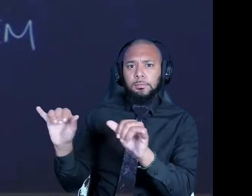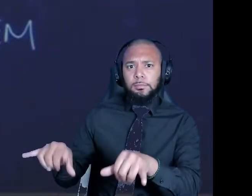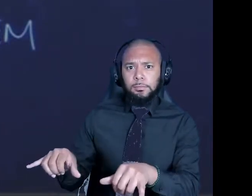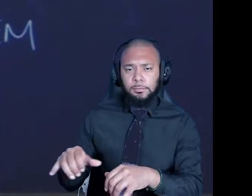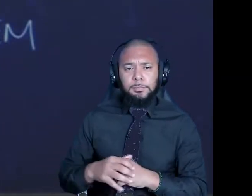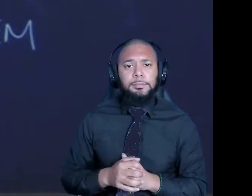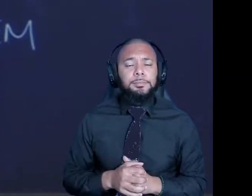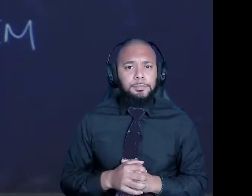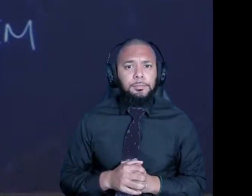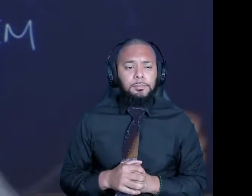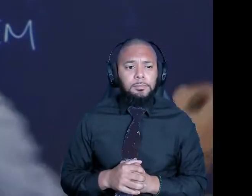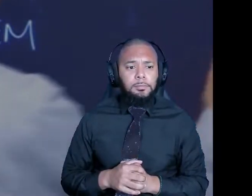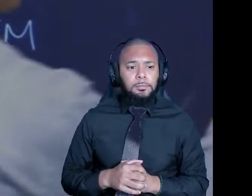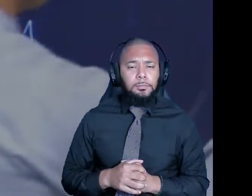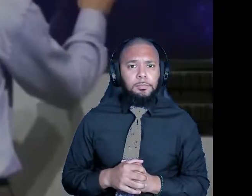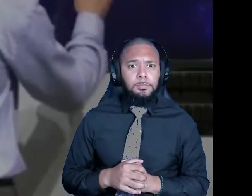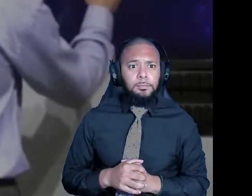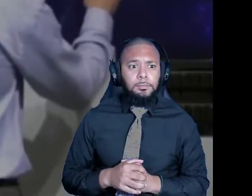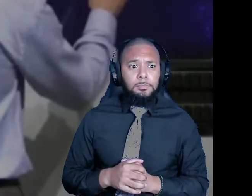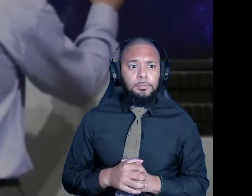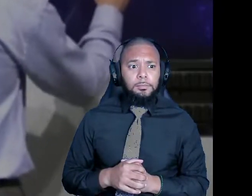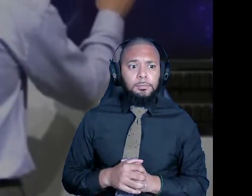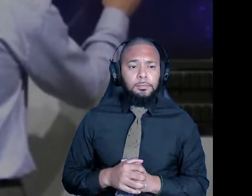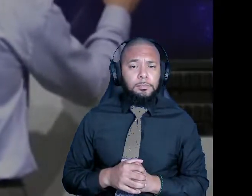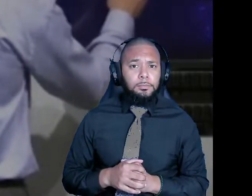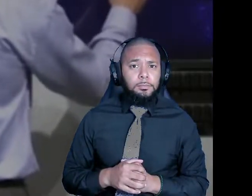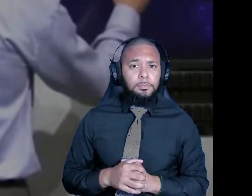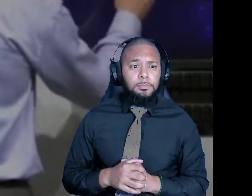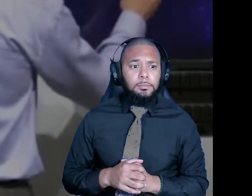And when we solve